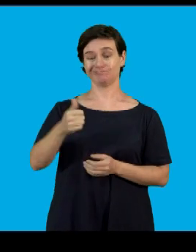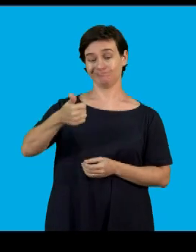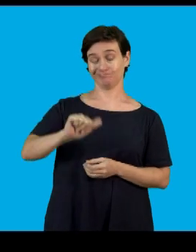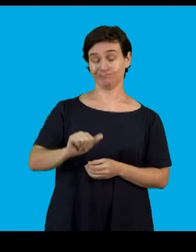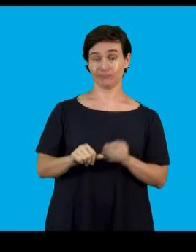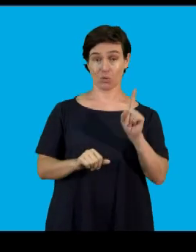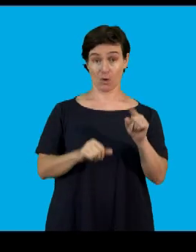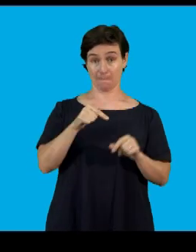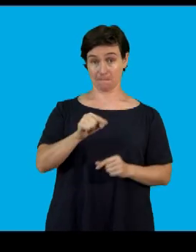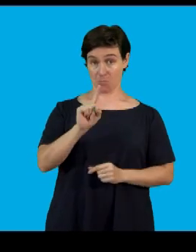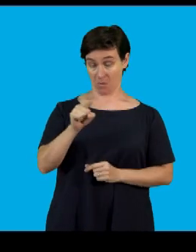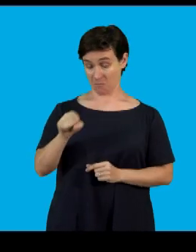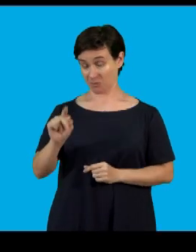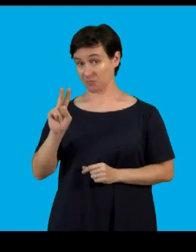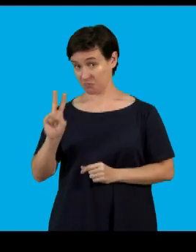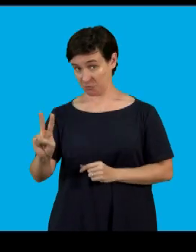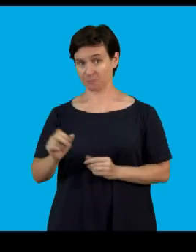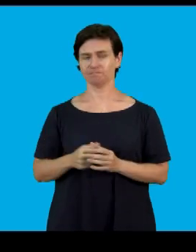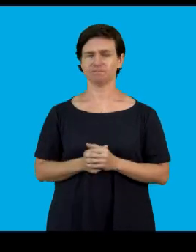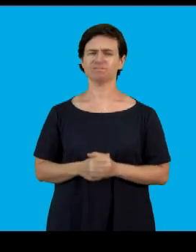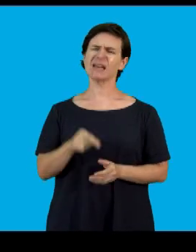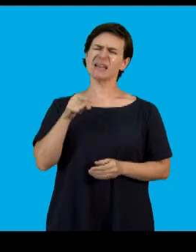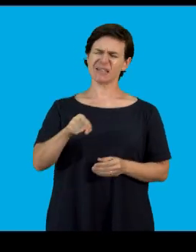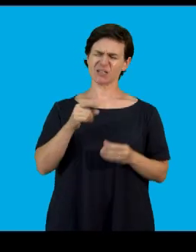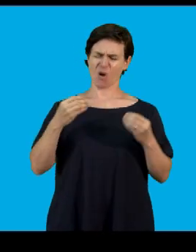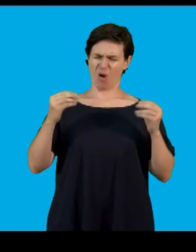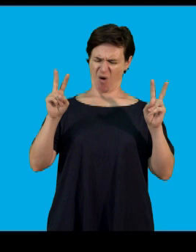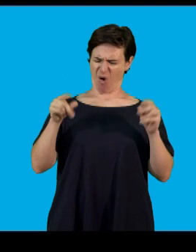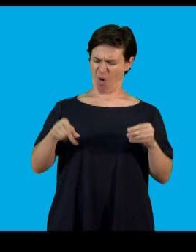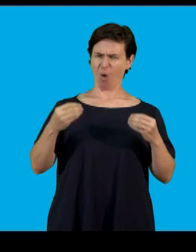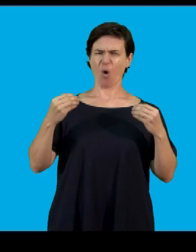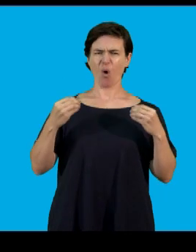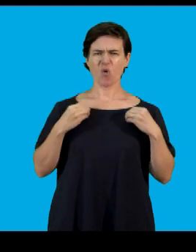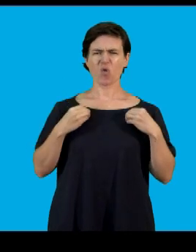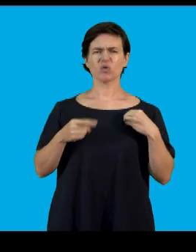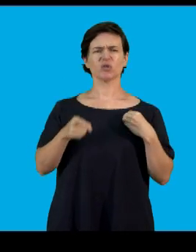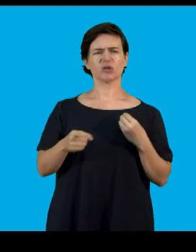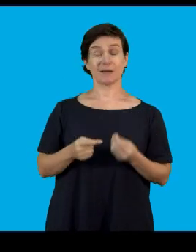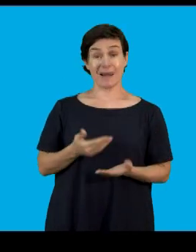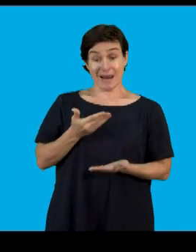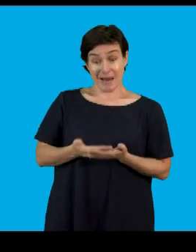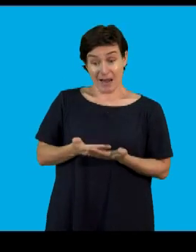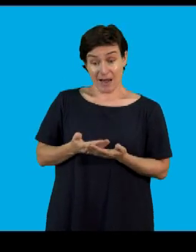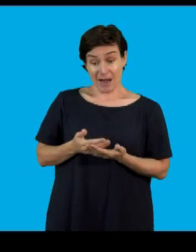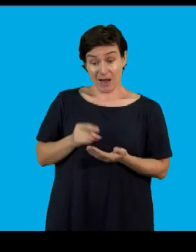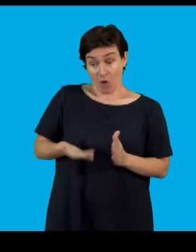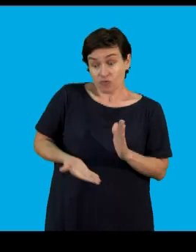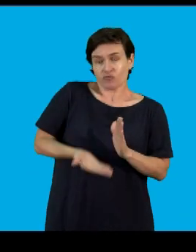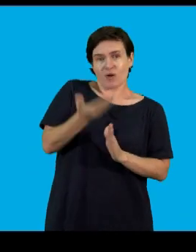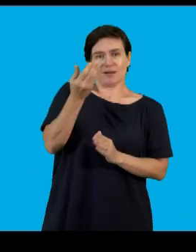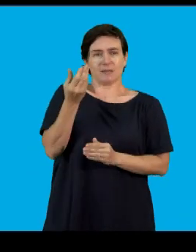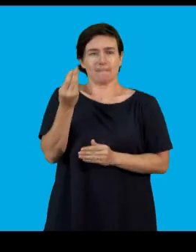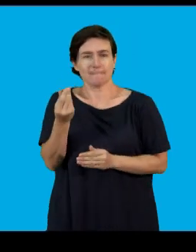we're moving on to 1.1.2. This form of ownership is capable of raising